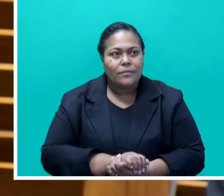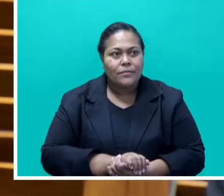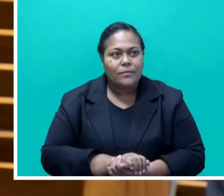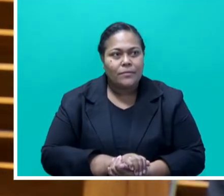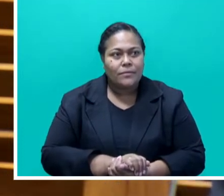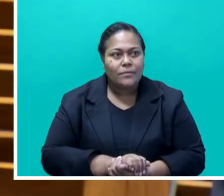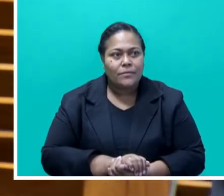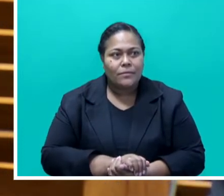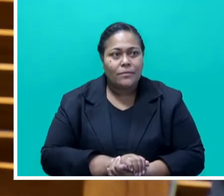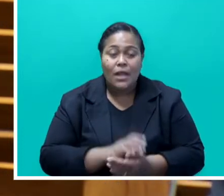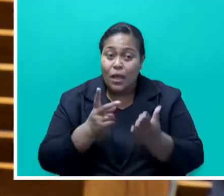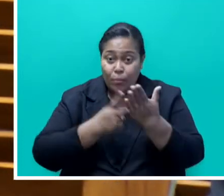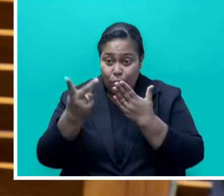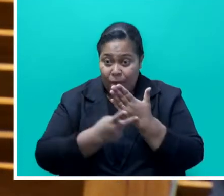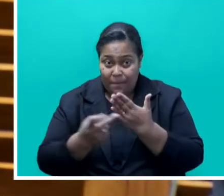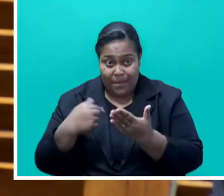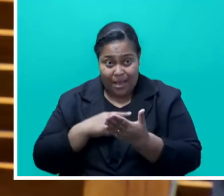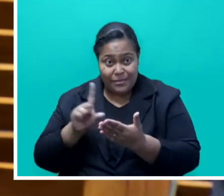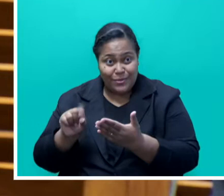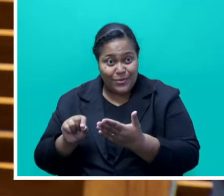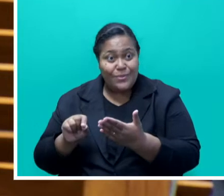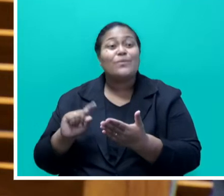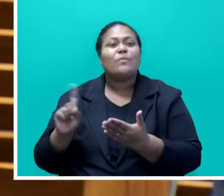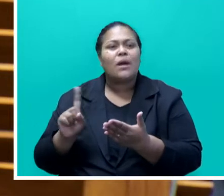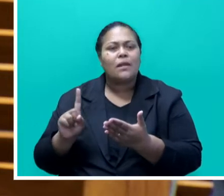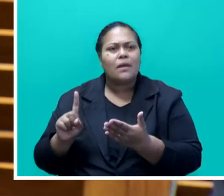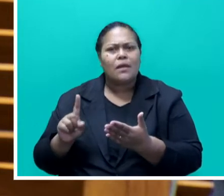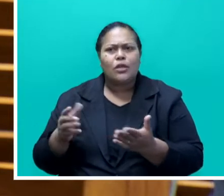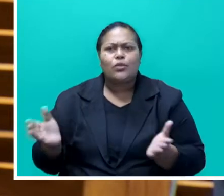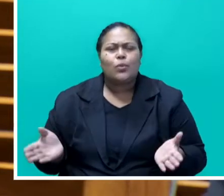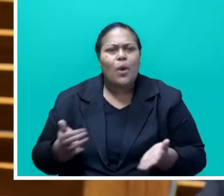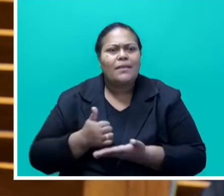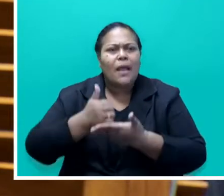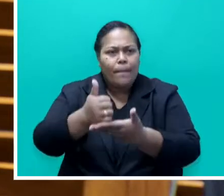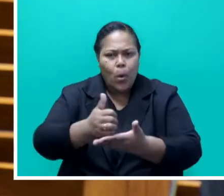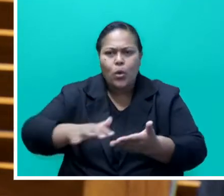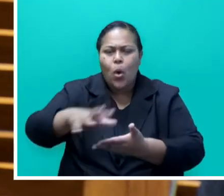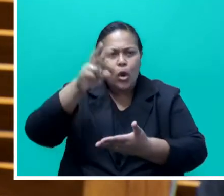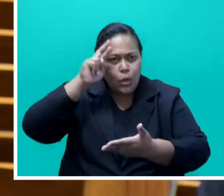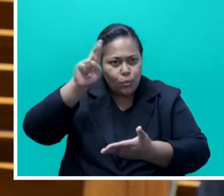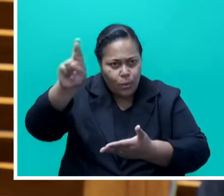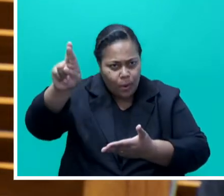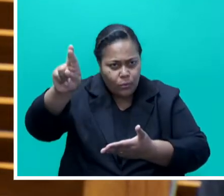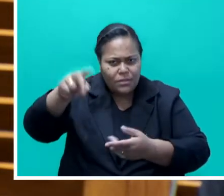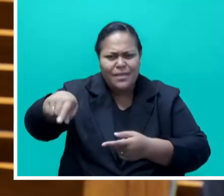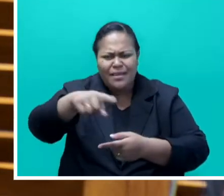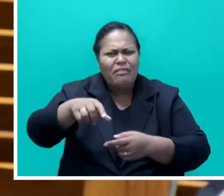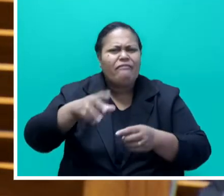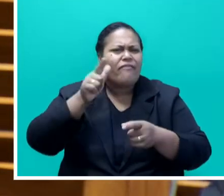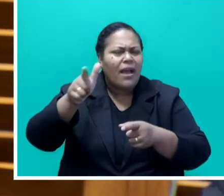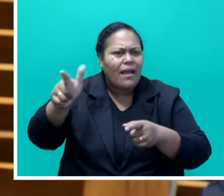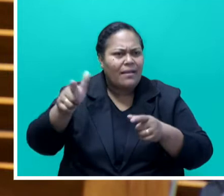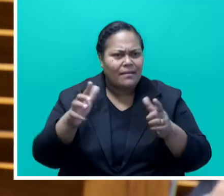of the program is to assist those in peri-urban, rural and remote areas with special emphasis